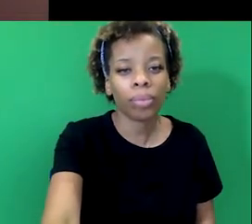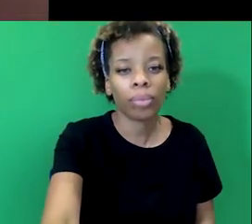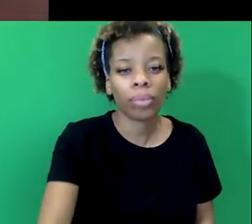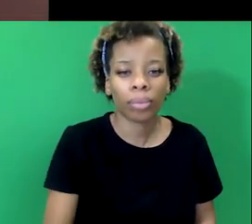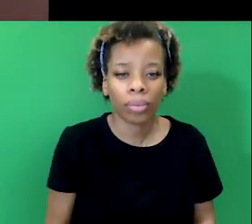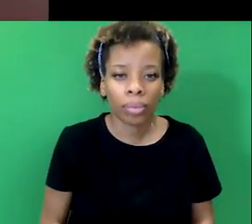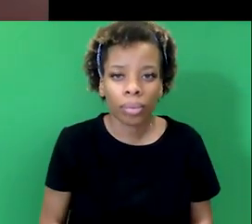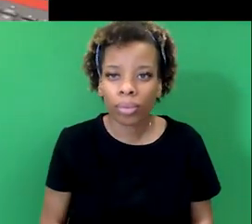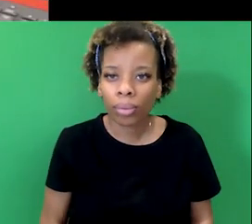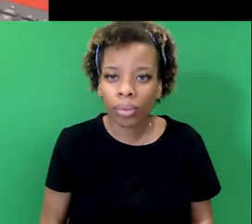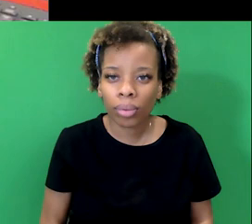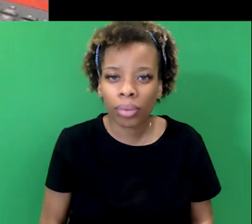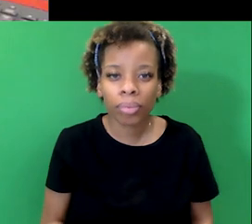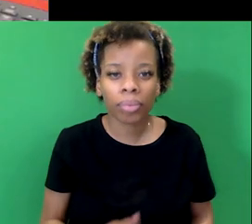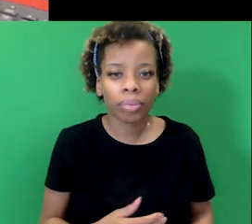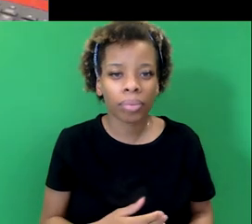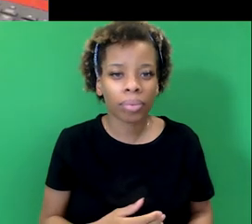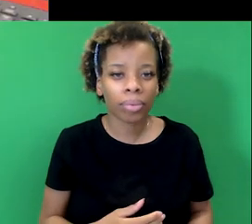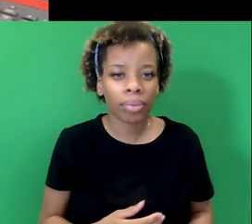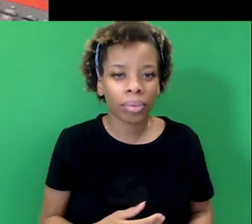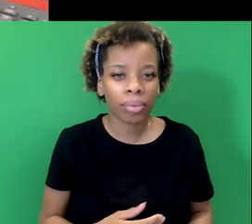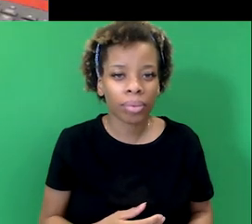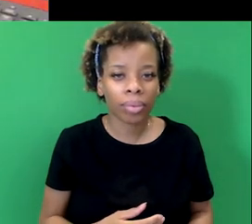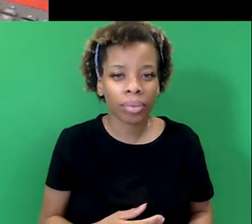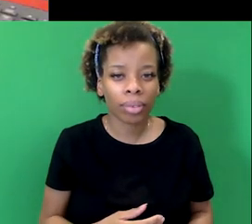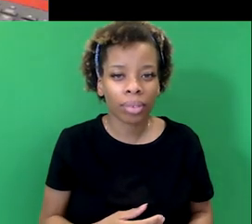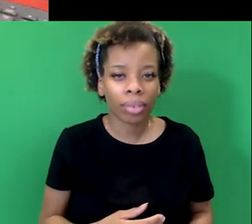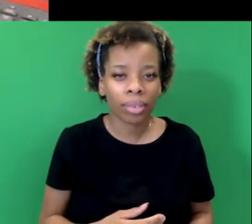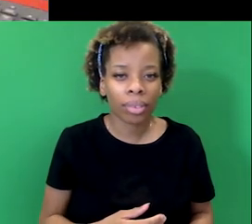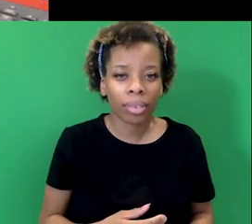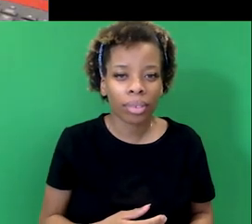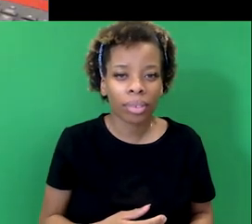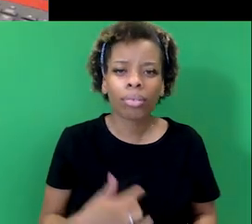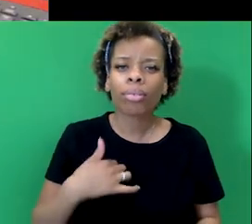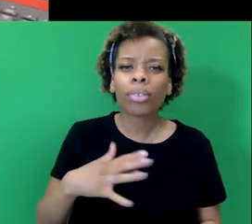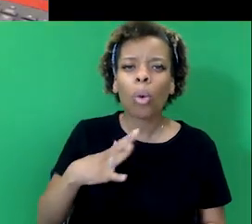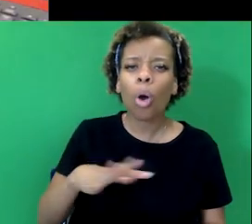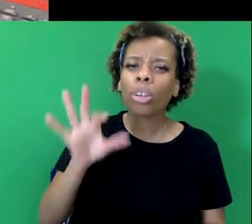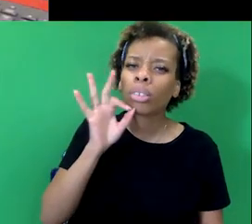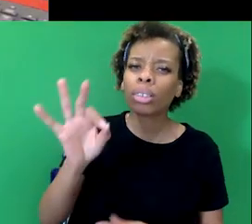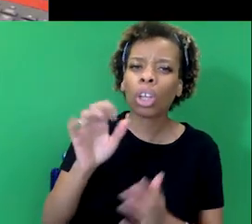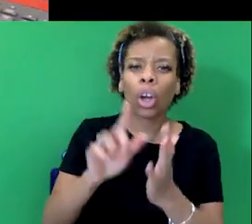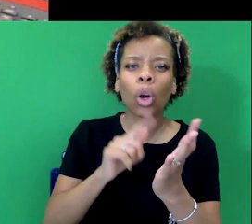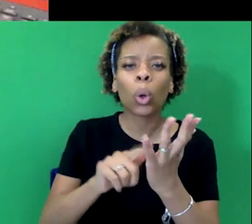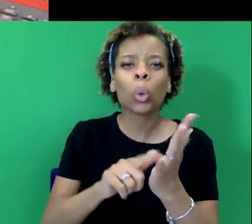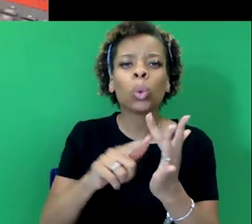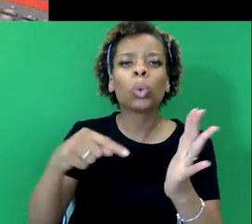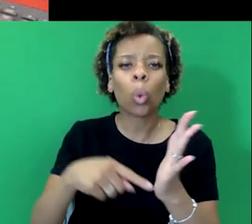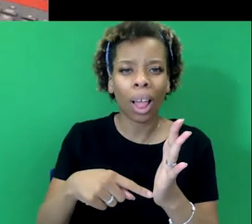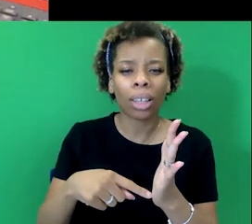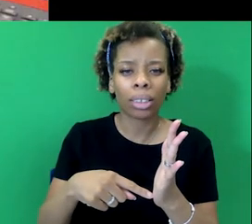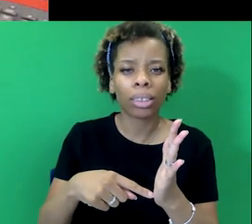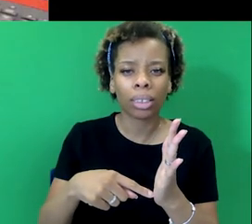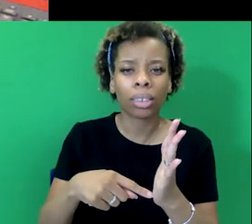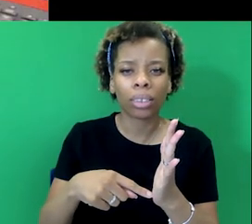I think. Sorry, Jacqueline, I keep trying to bring it, you know. Partly because I think you've made some really interesting points, Stephen,